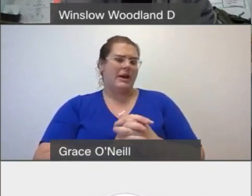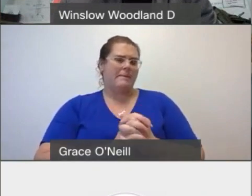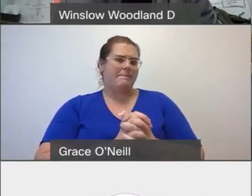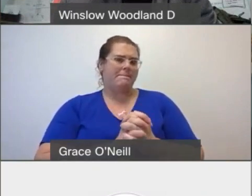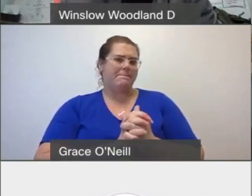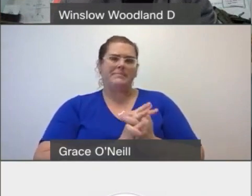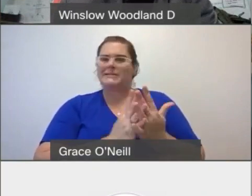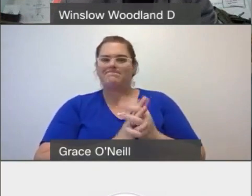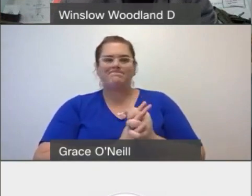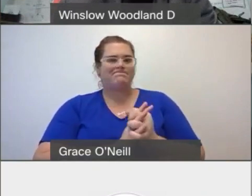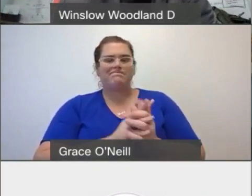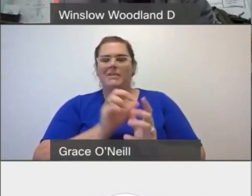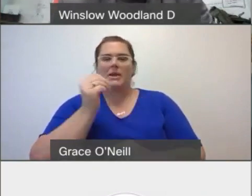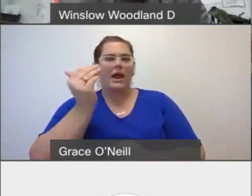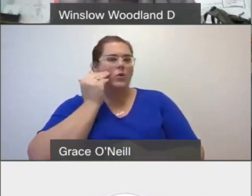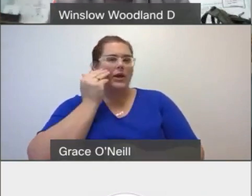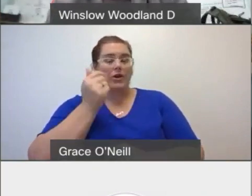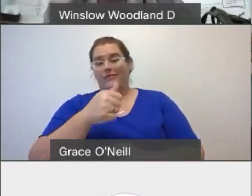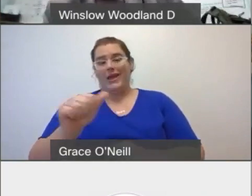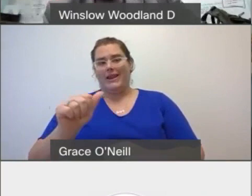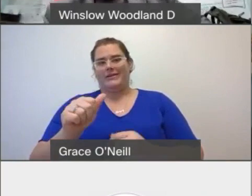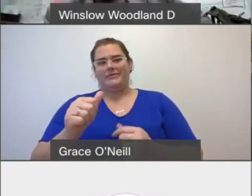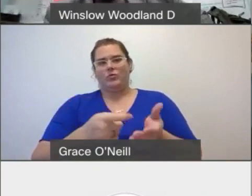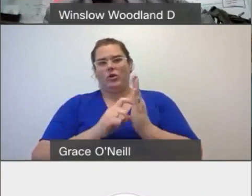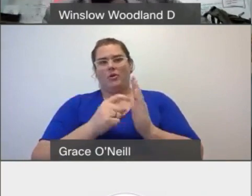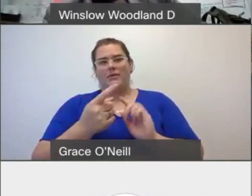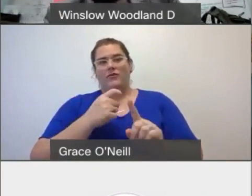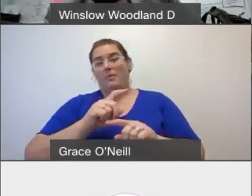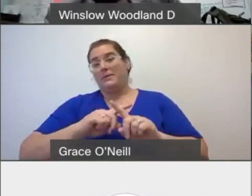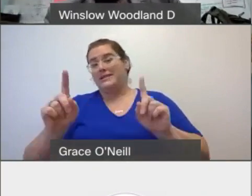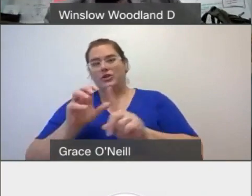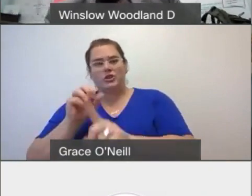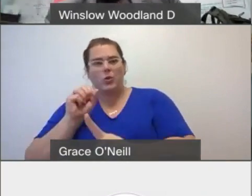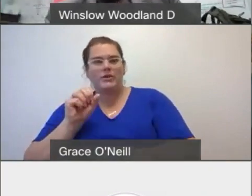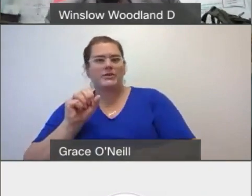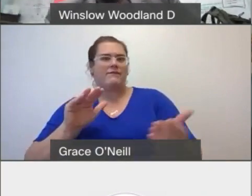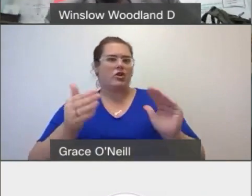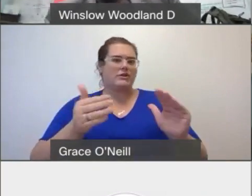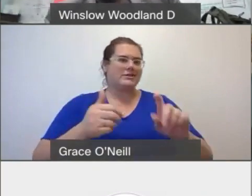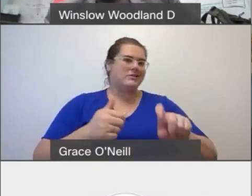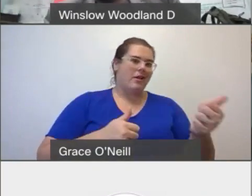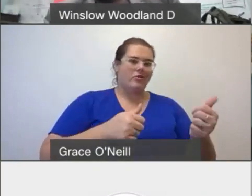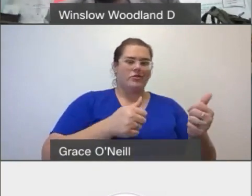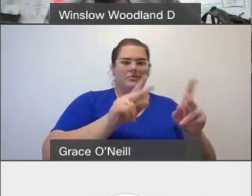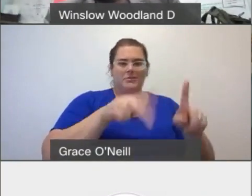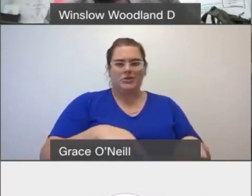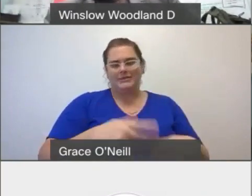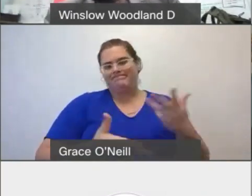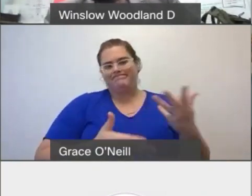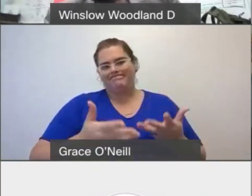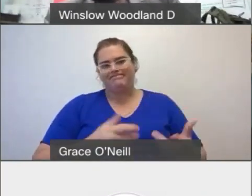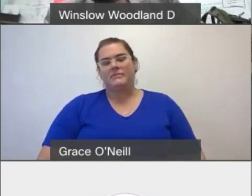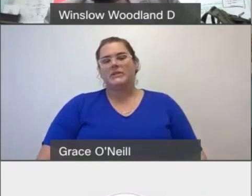I'm not aware of anything that requires that come from any other source. So the challenge is going to